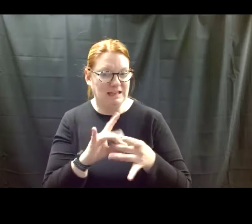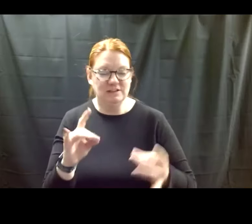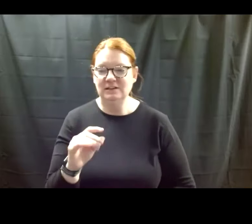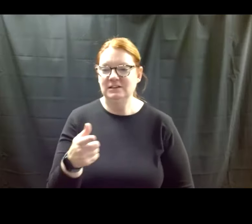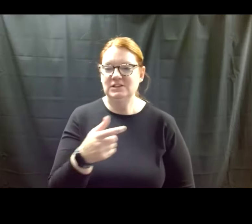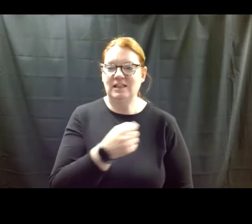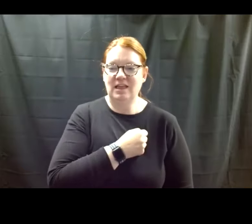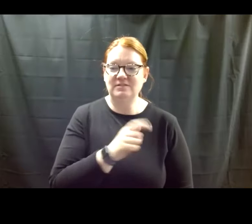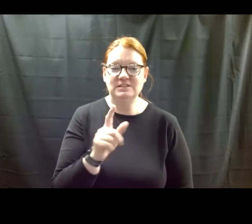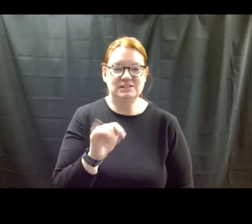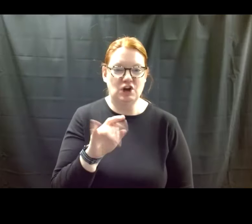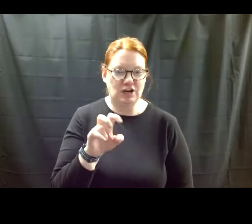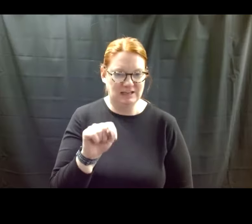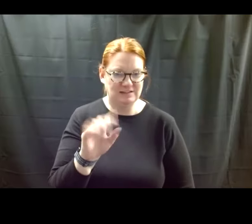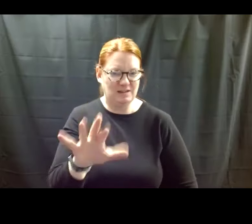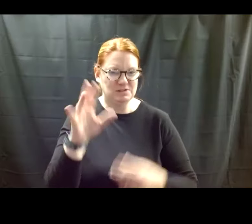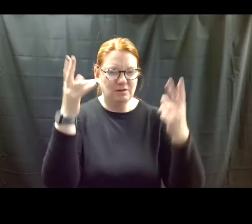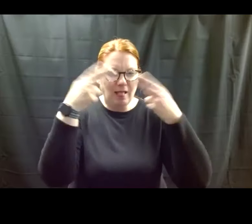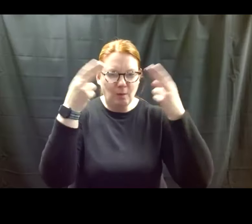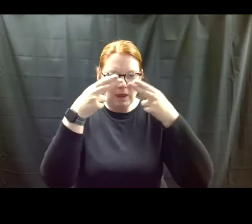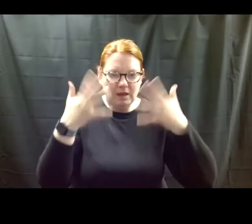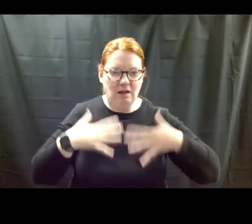wants to work there, so that was her Halloween costume.